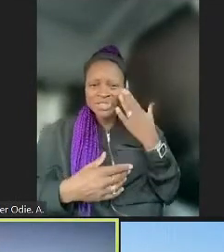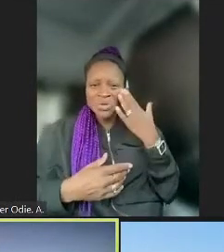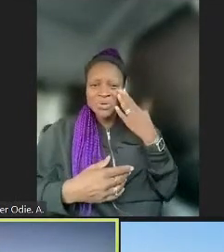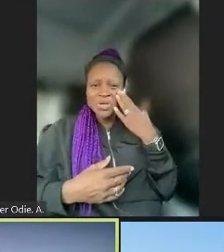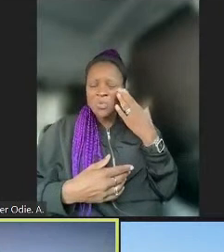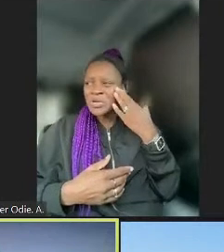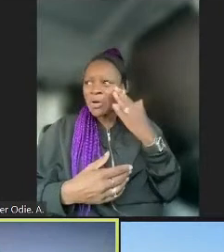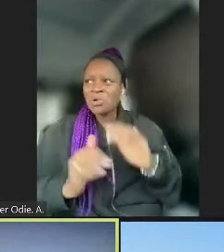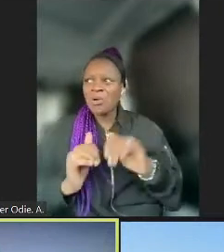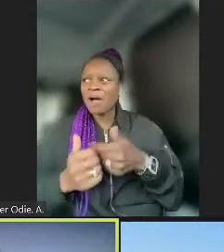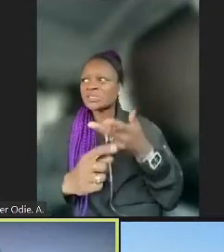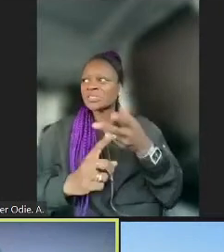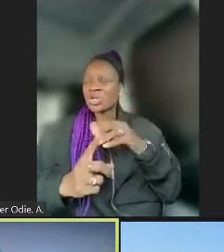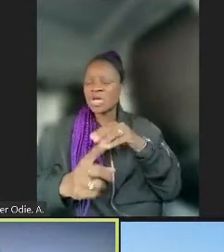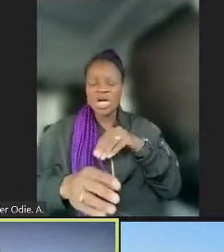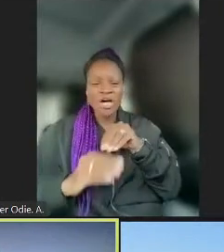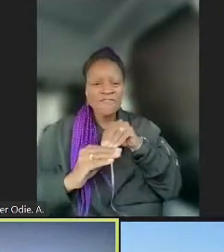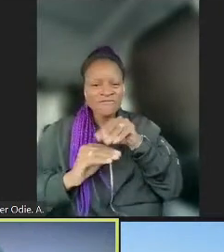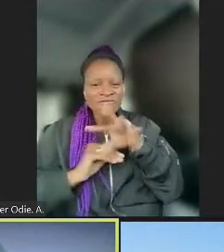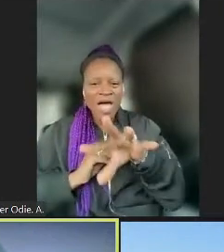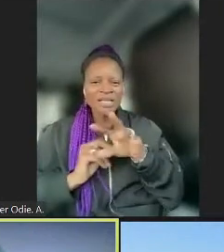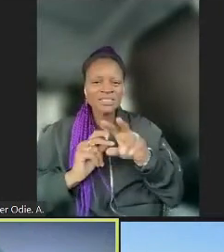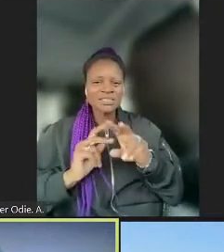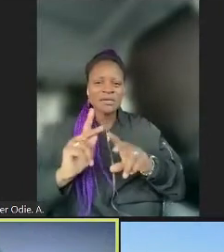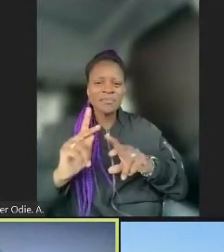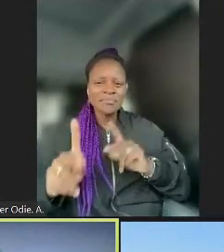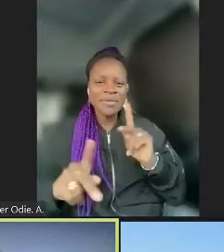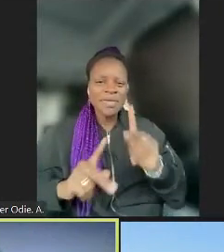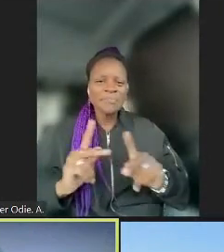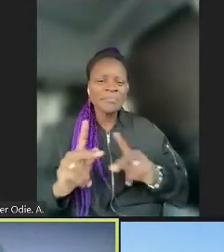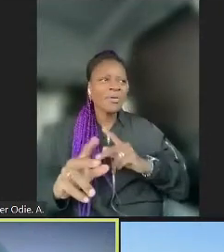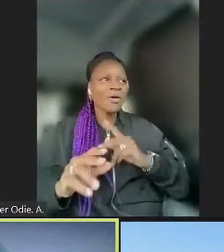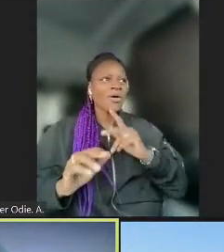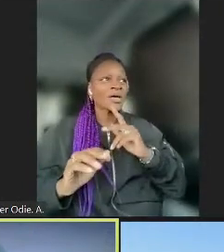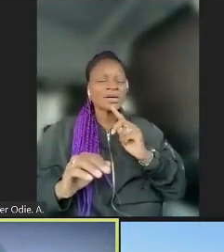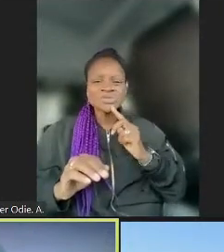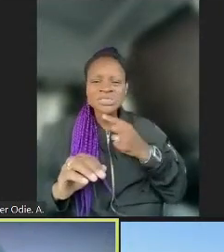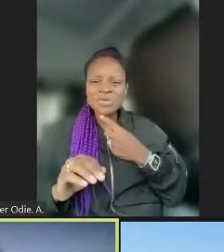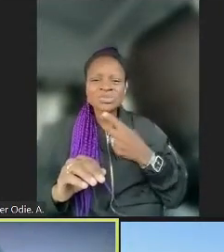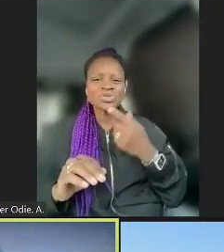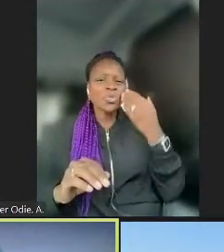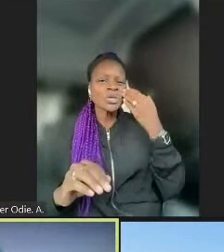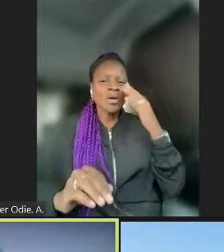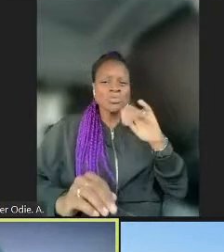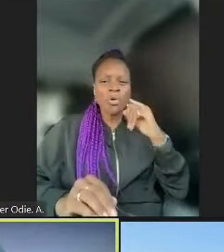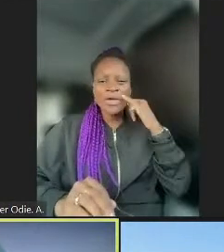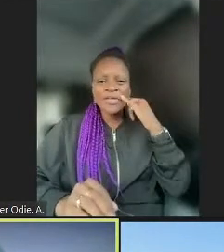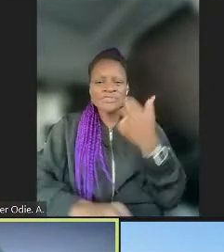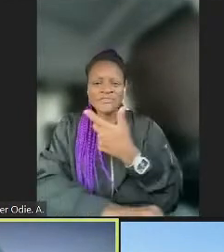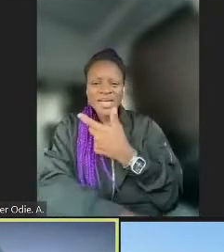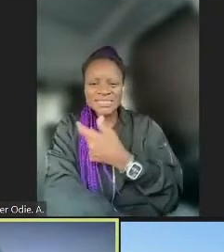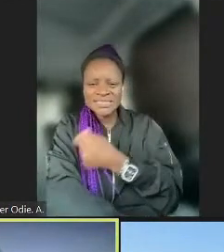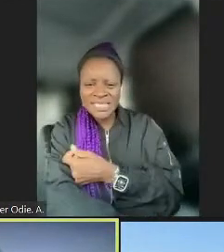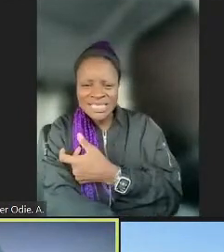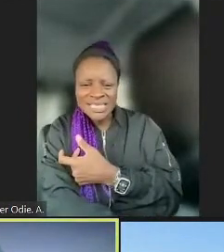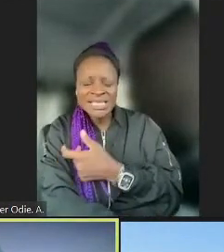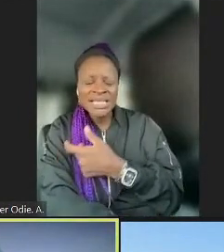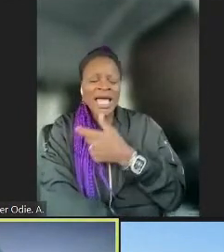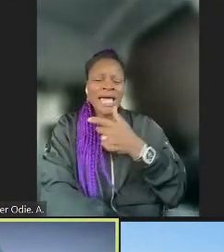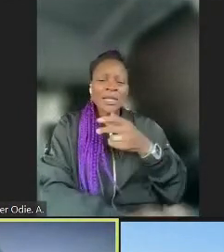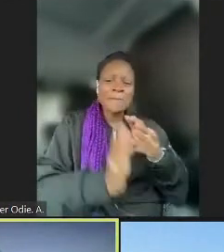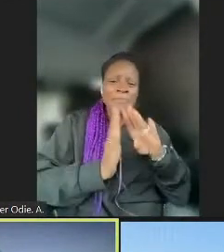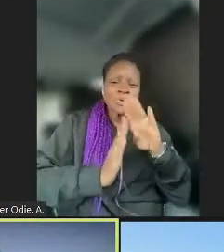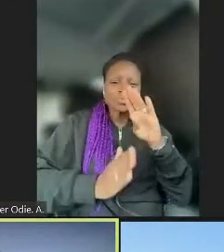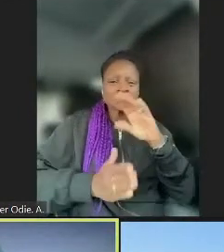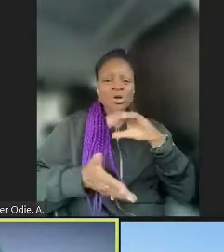affect selectively. We don't know how the boosters and the vaccination generally are going to be helpful. So I